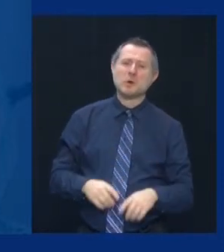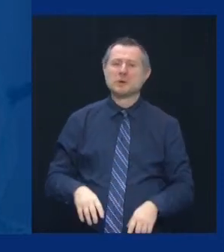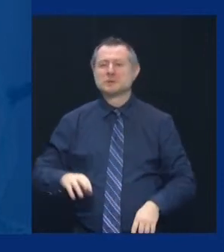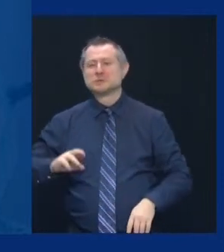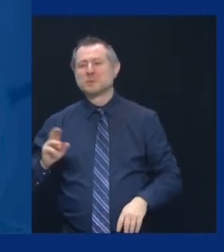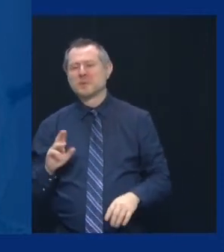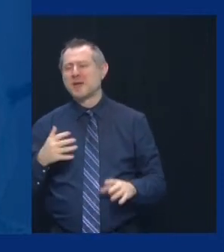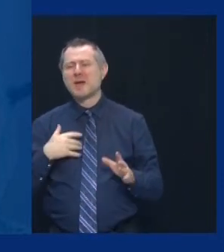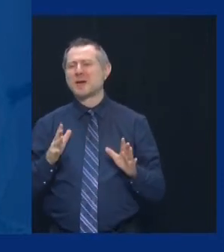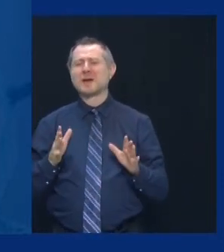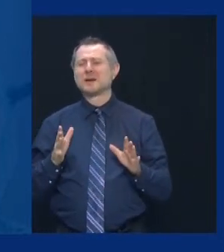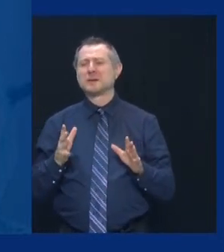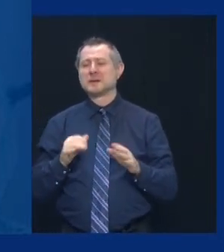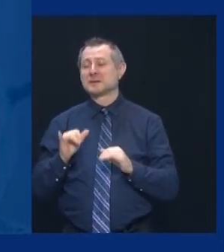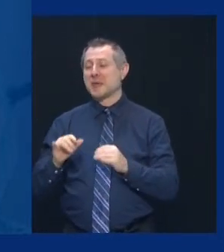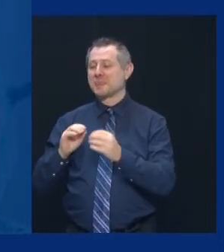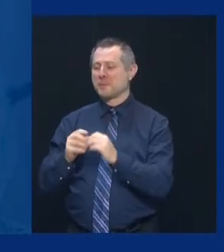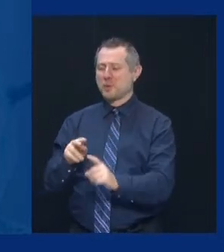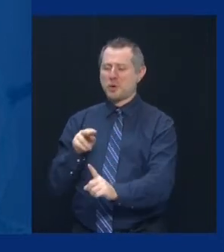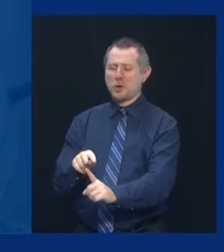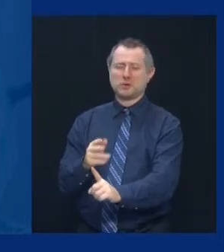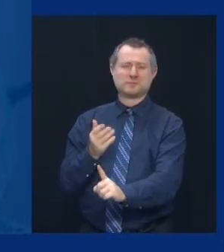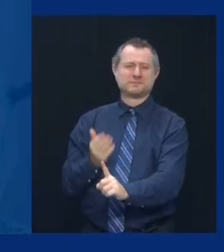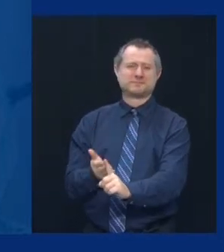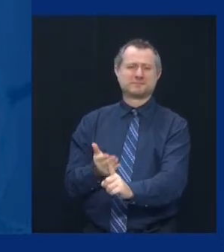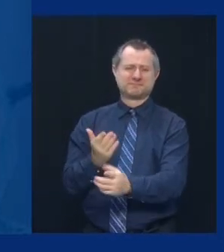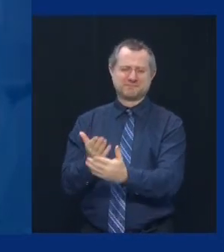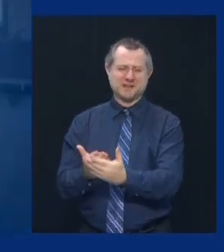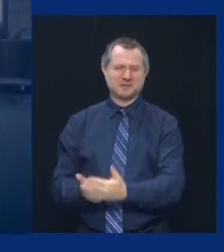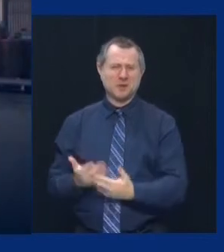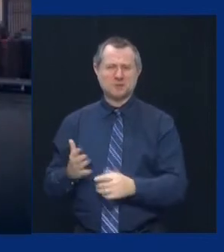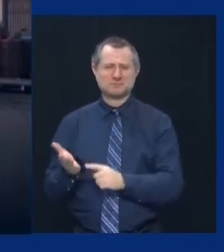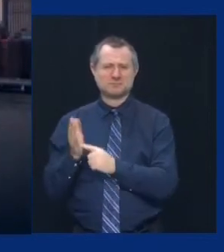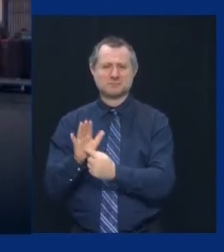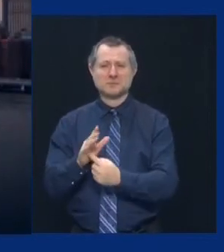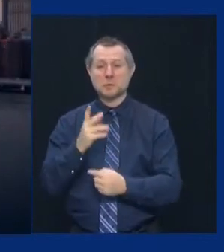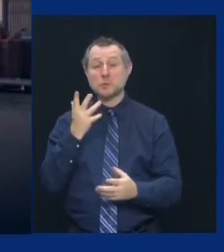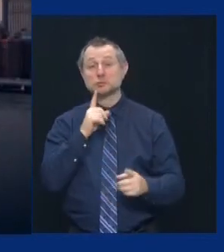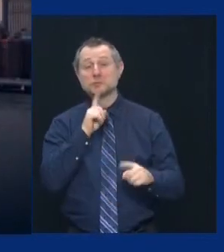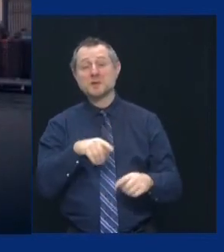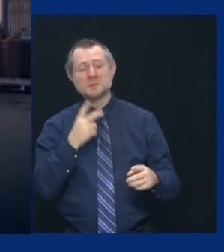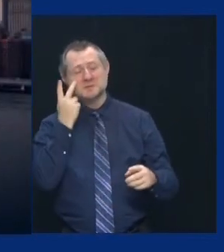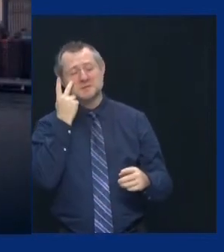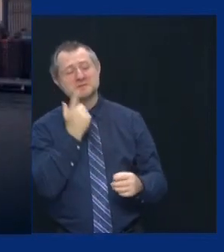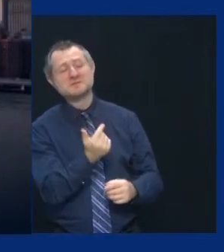the facts? And see what they say.